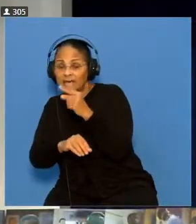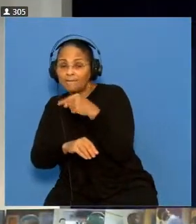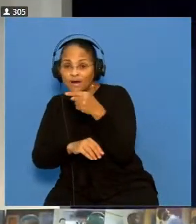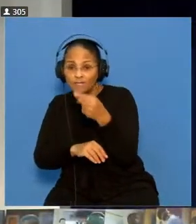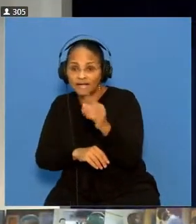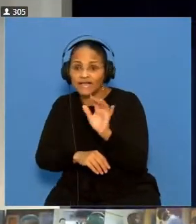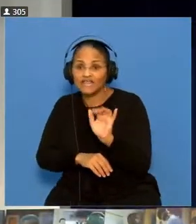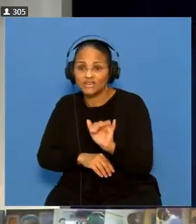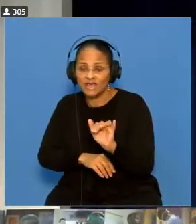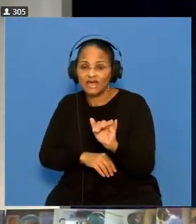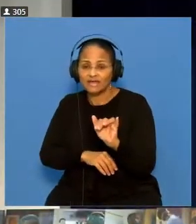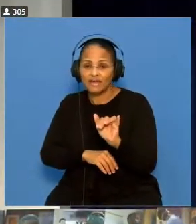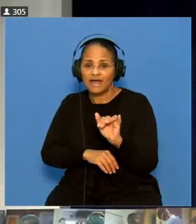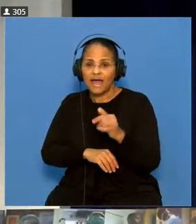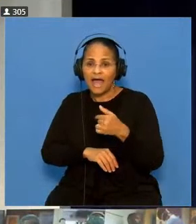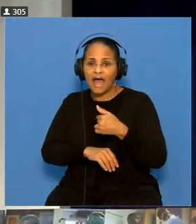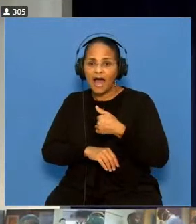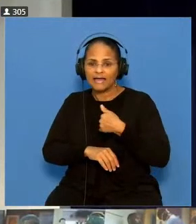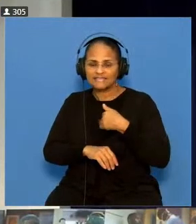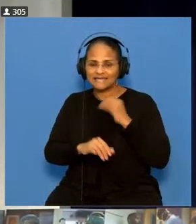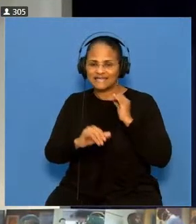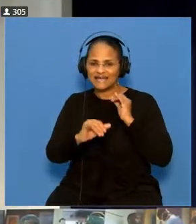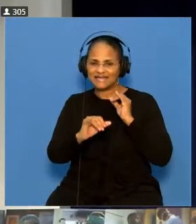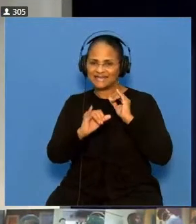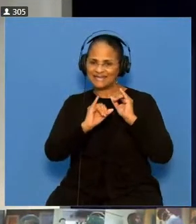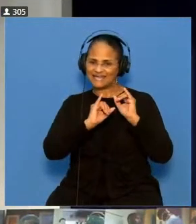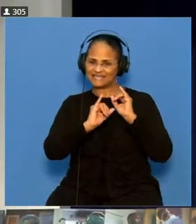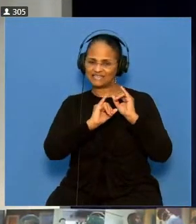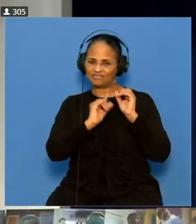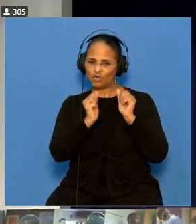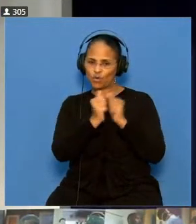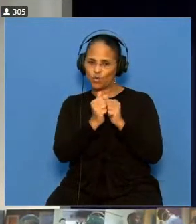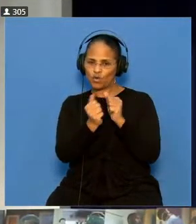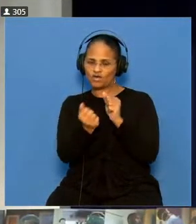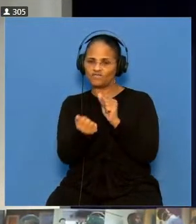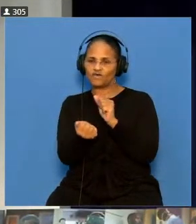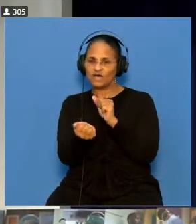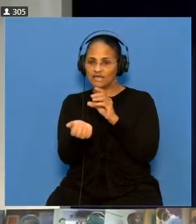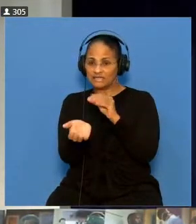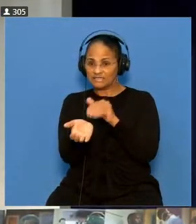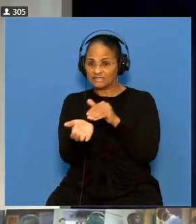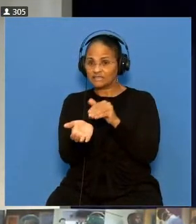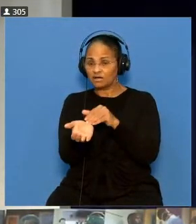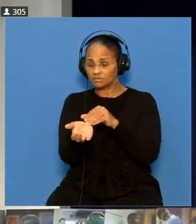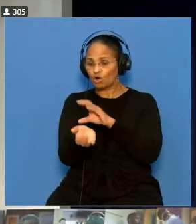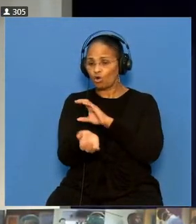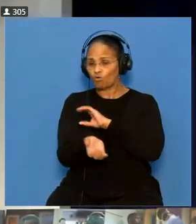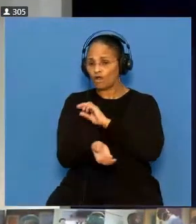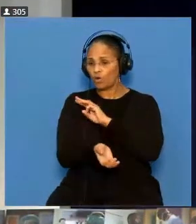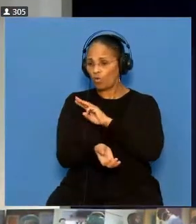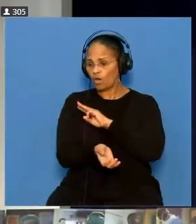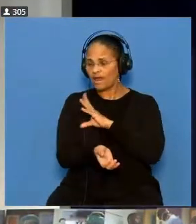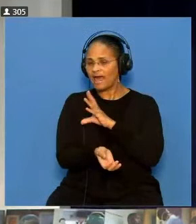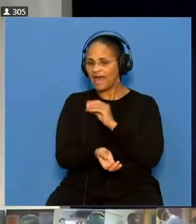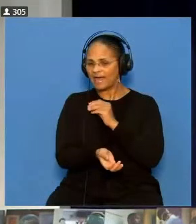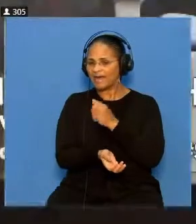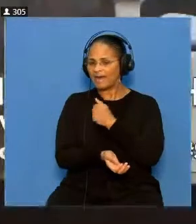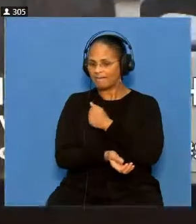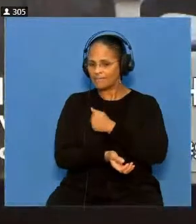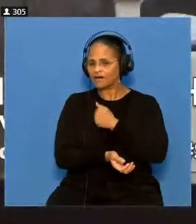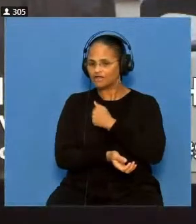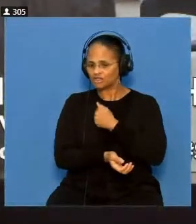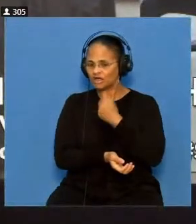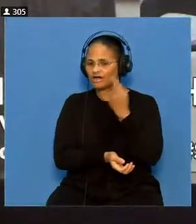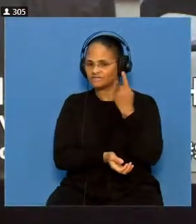publicly, I done an extensive interview with Dr. Karika Weldon, and I apologize